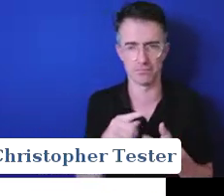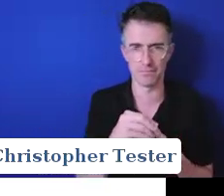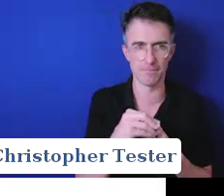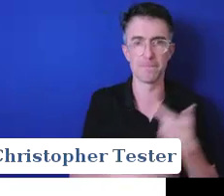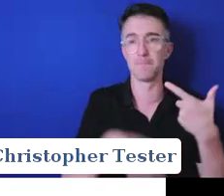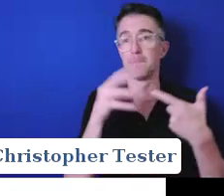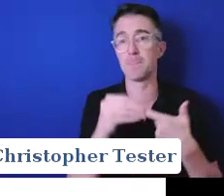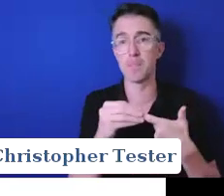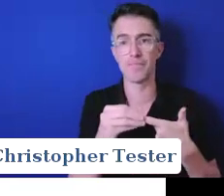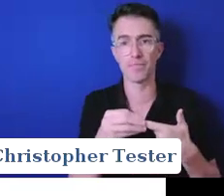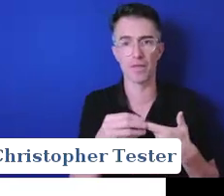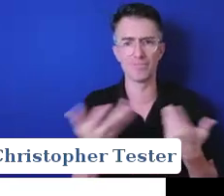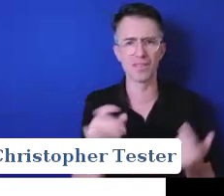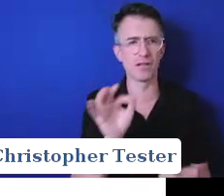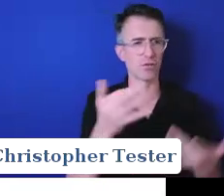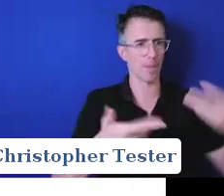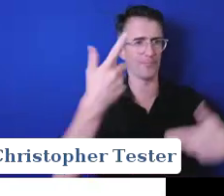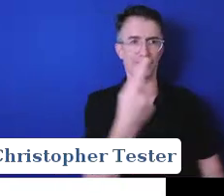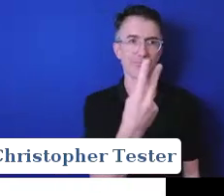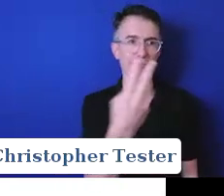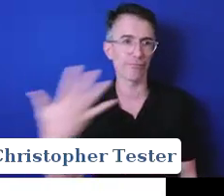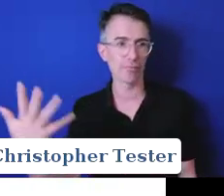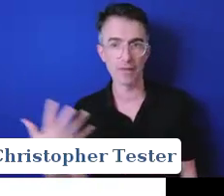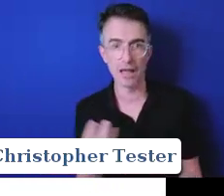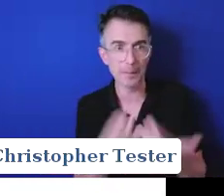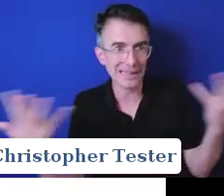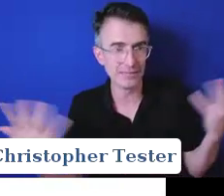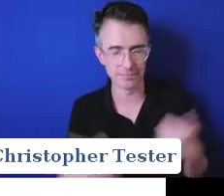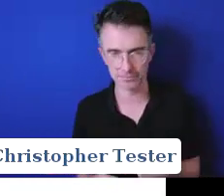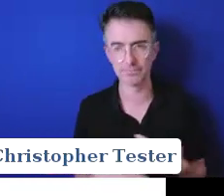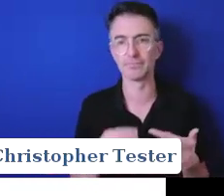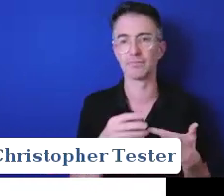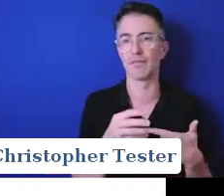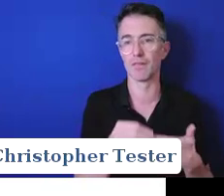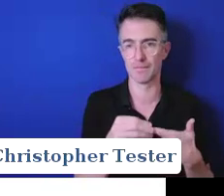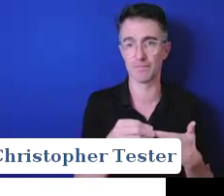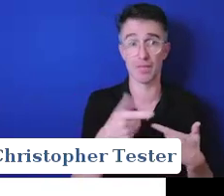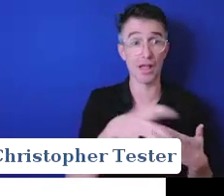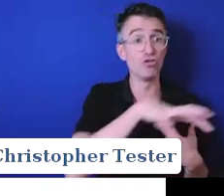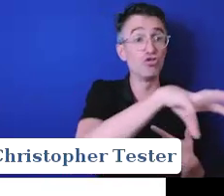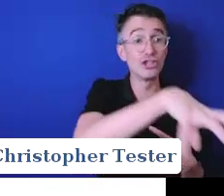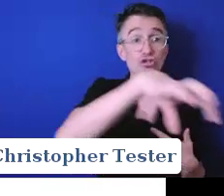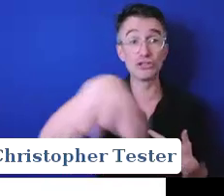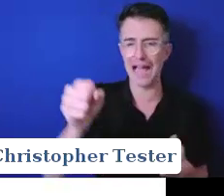complete door-to-door enumeration in each locality to ensure